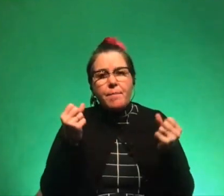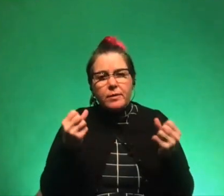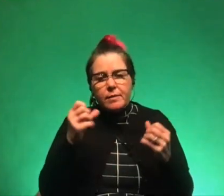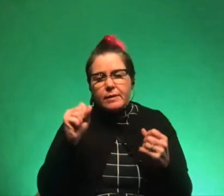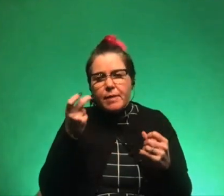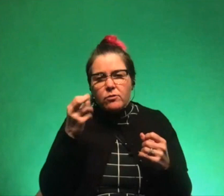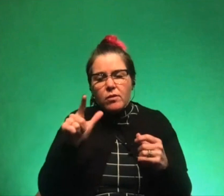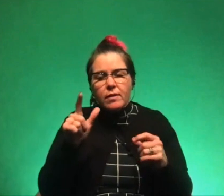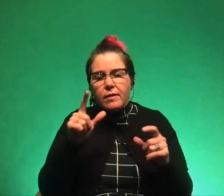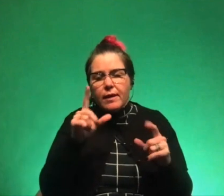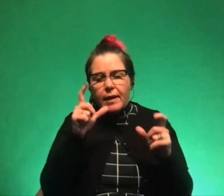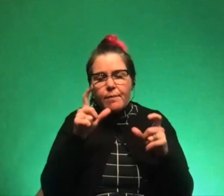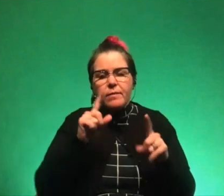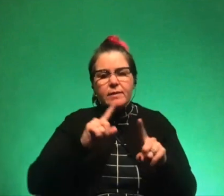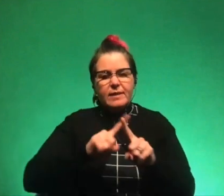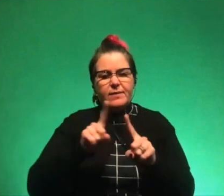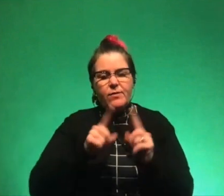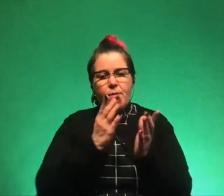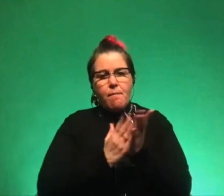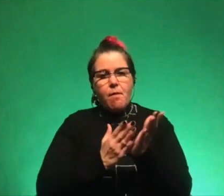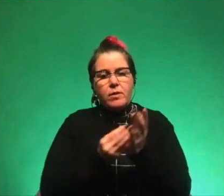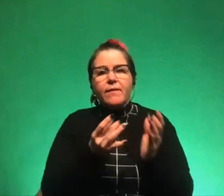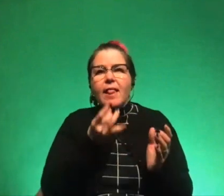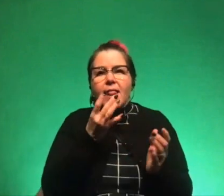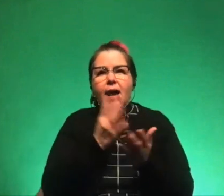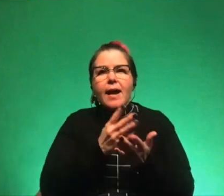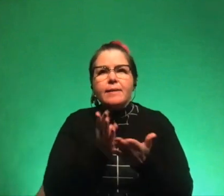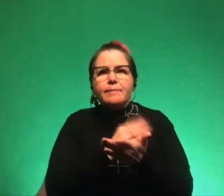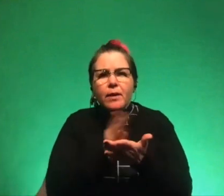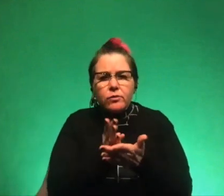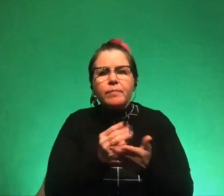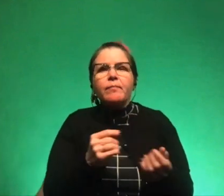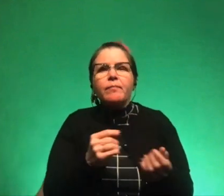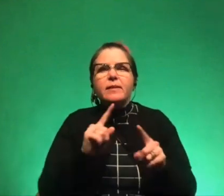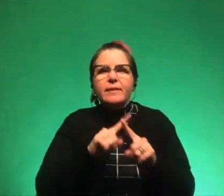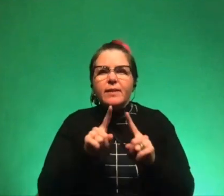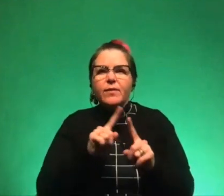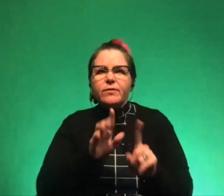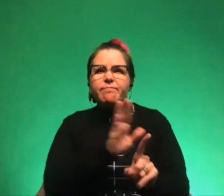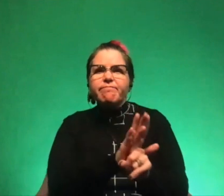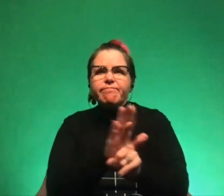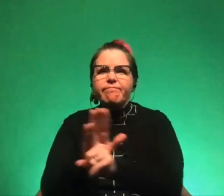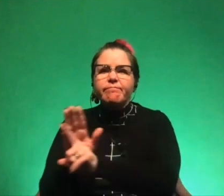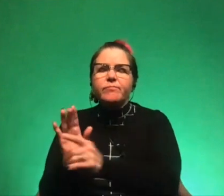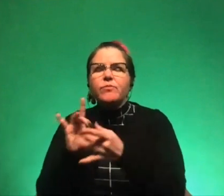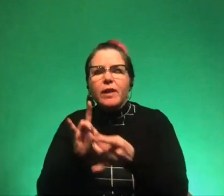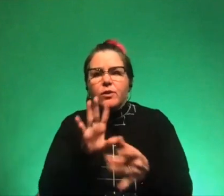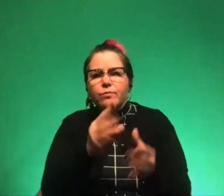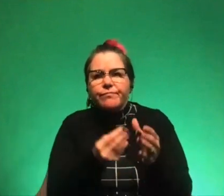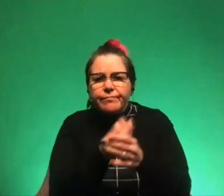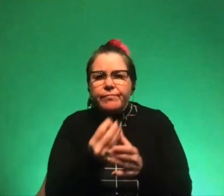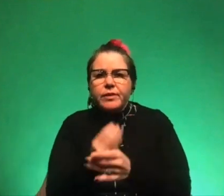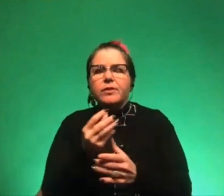that's looking at different parts of the light spectrum. And that can give us different characteristics, maybe related to vegetation